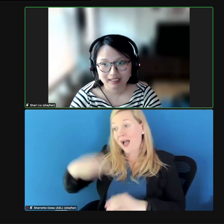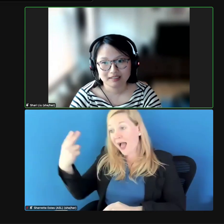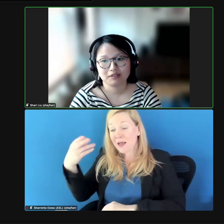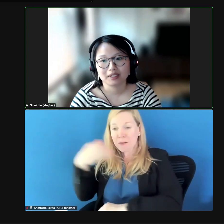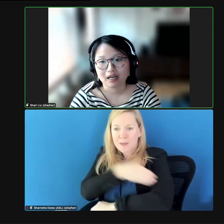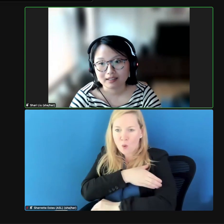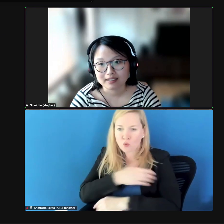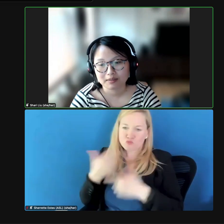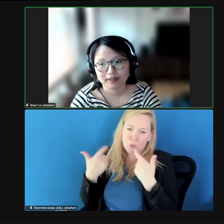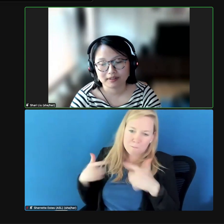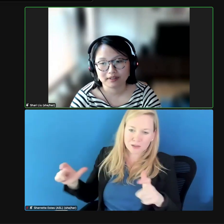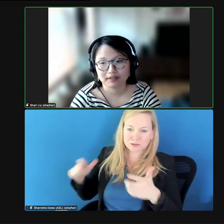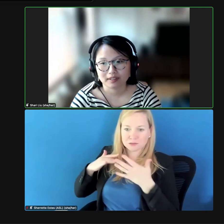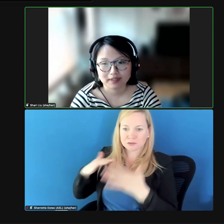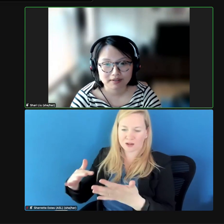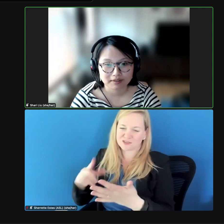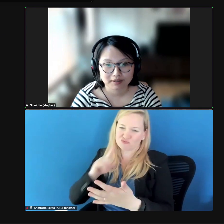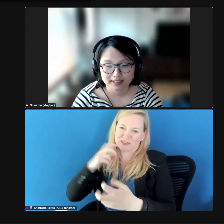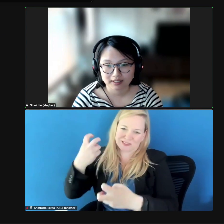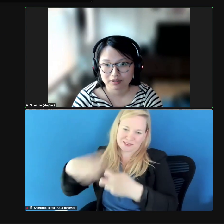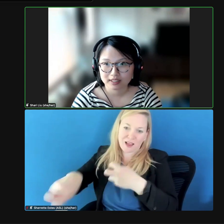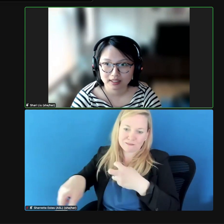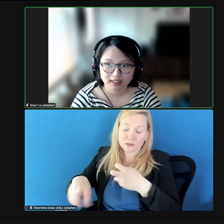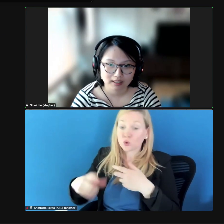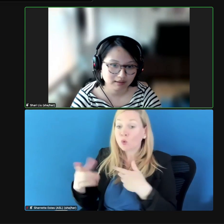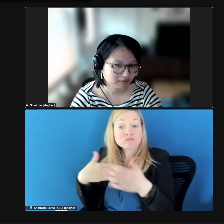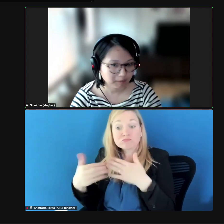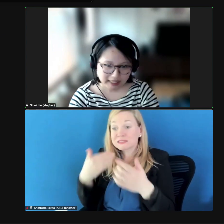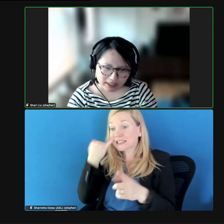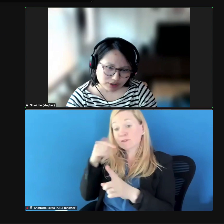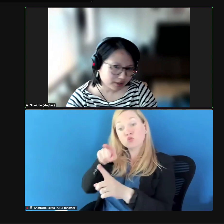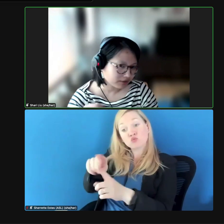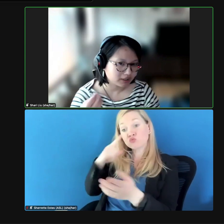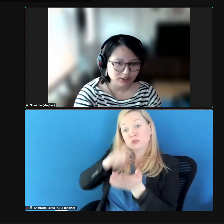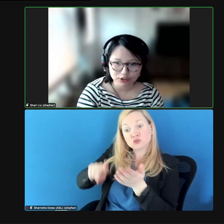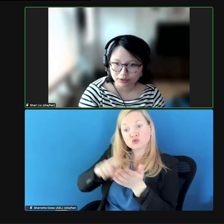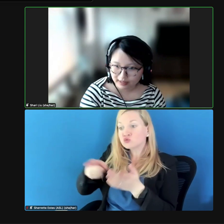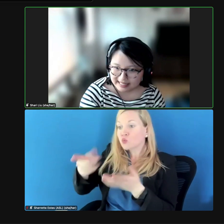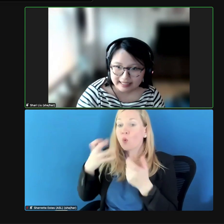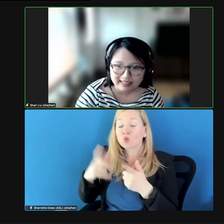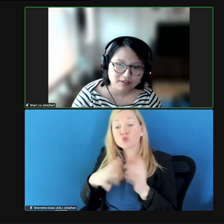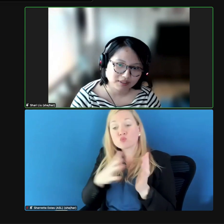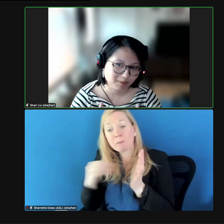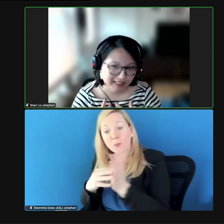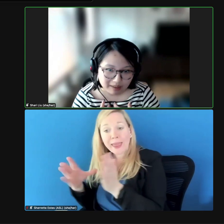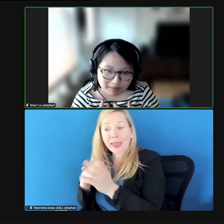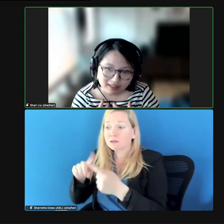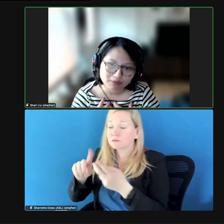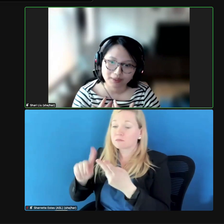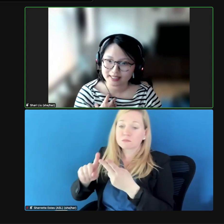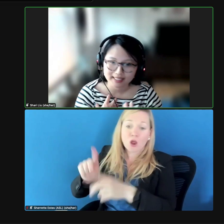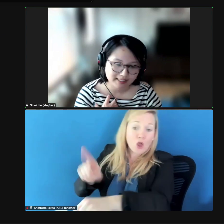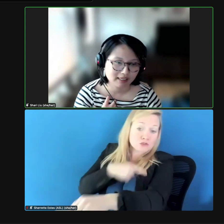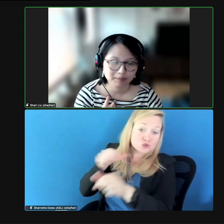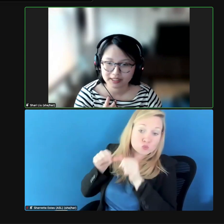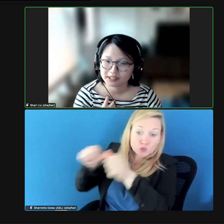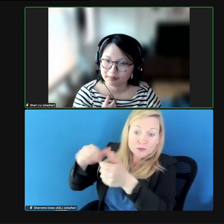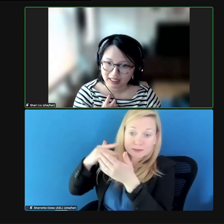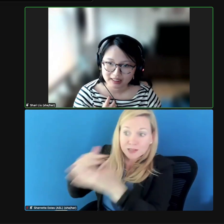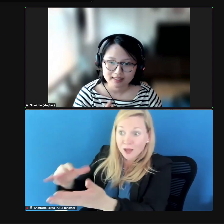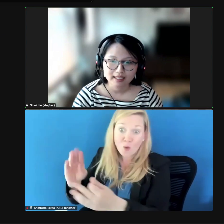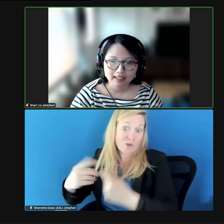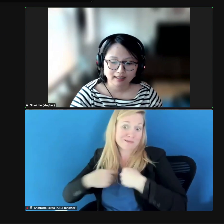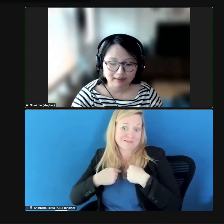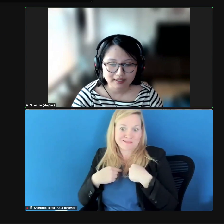difficult. So regardless of whether you're a researcher that's interested in replication or longitudinal studies, or someone like me who wants to test